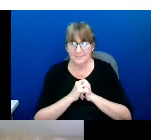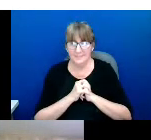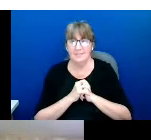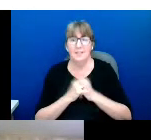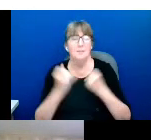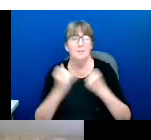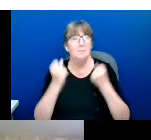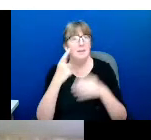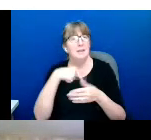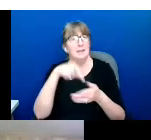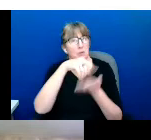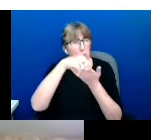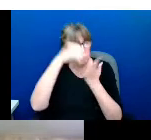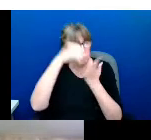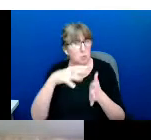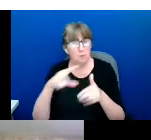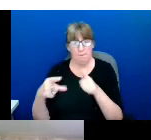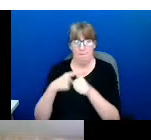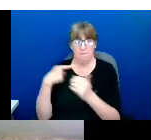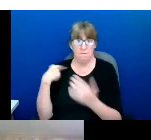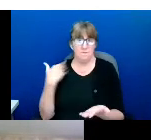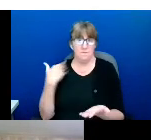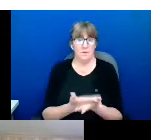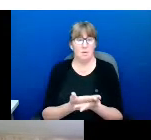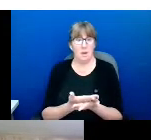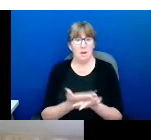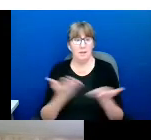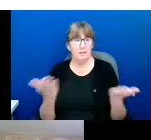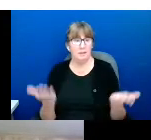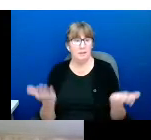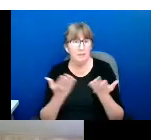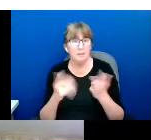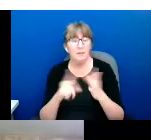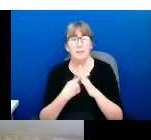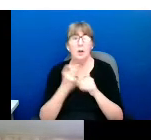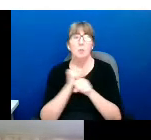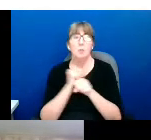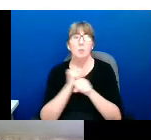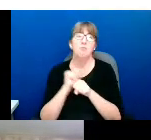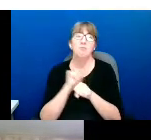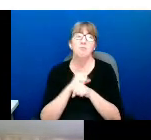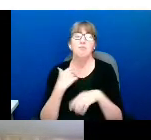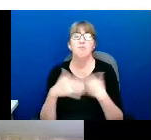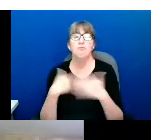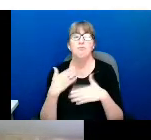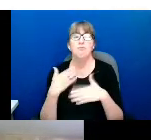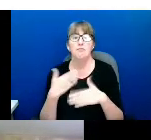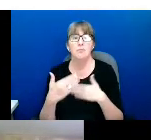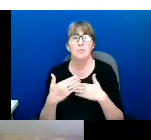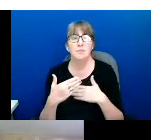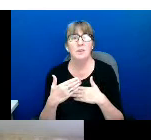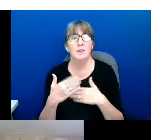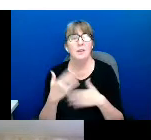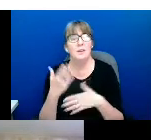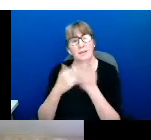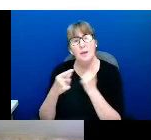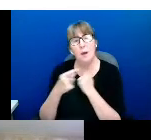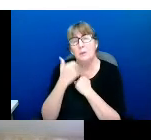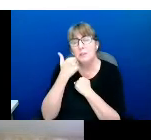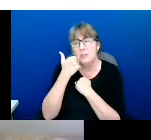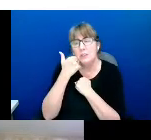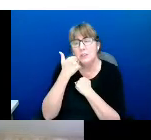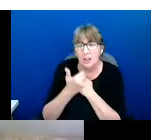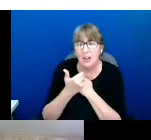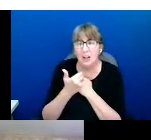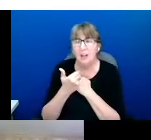came on board and started working, some of them were more shy and